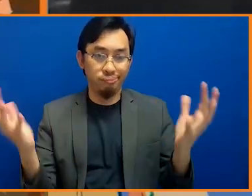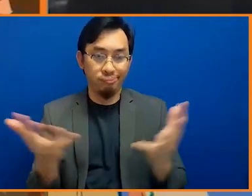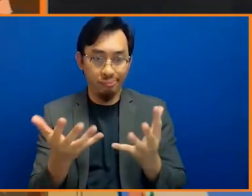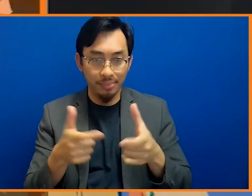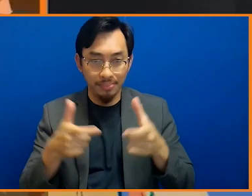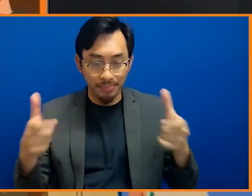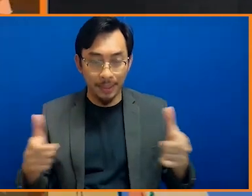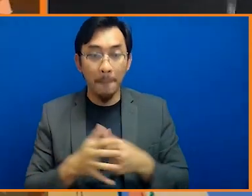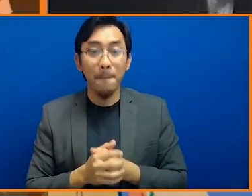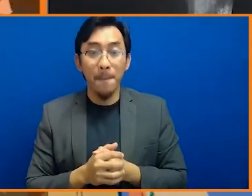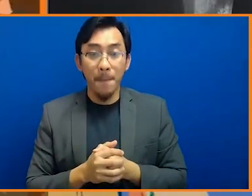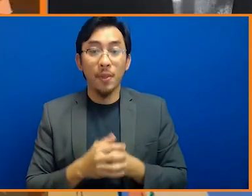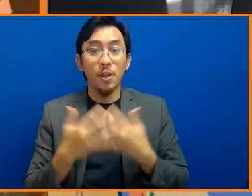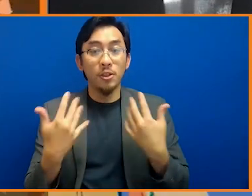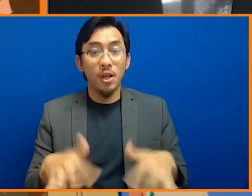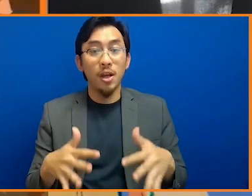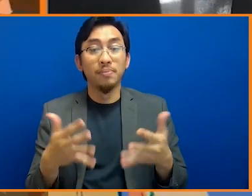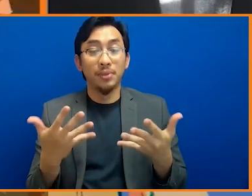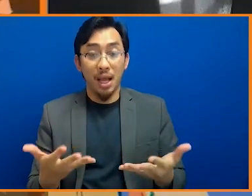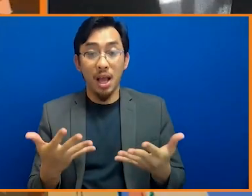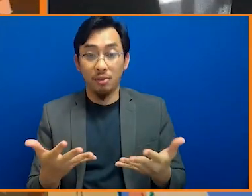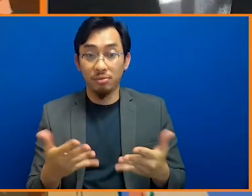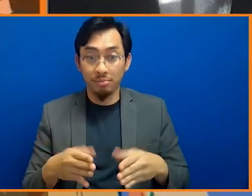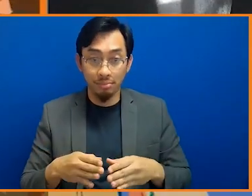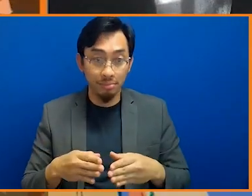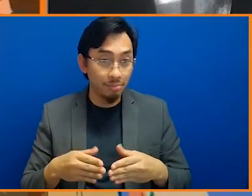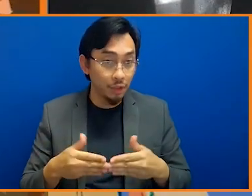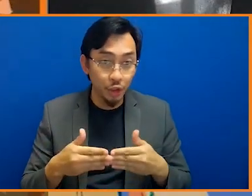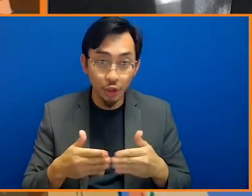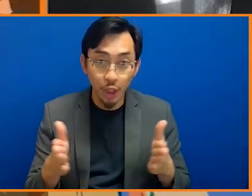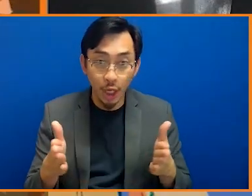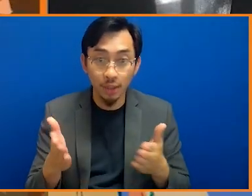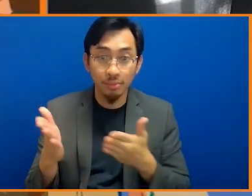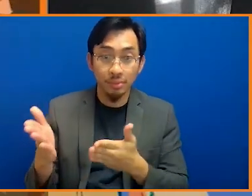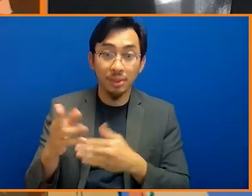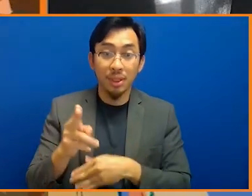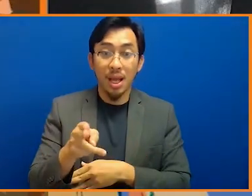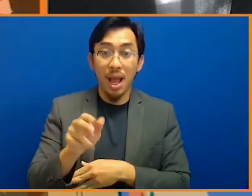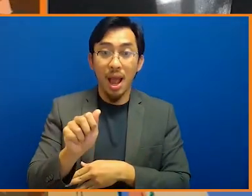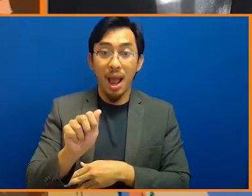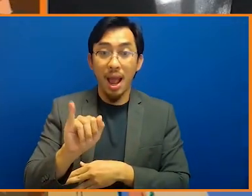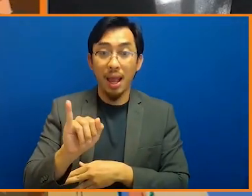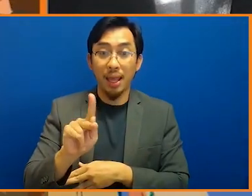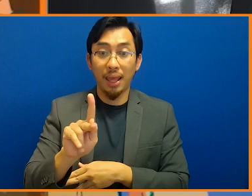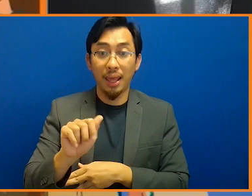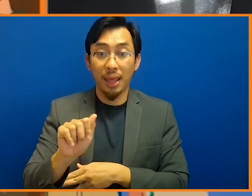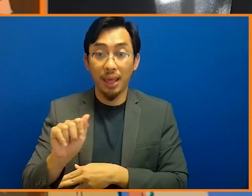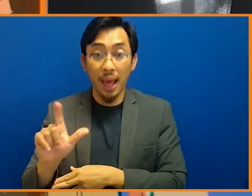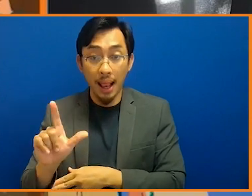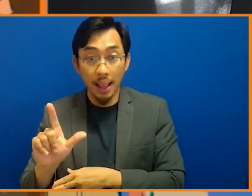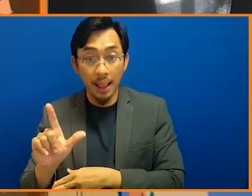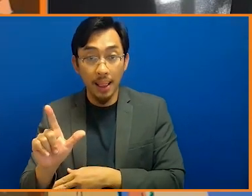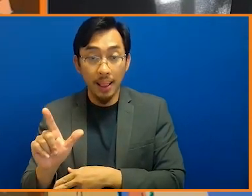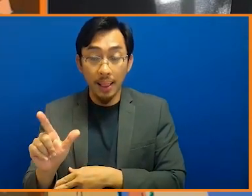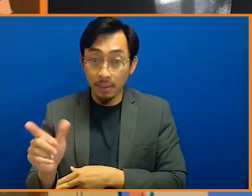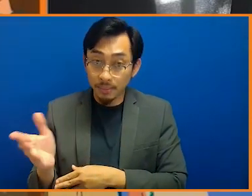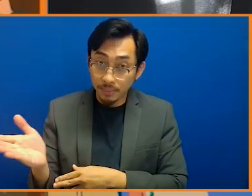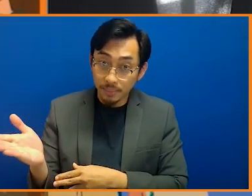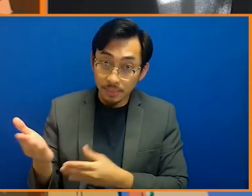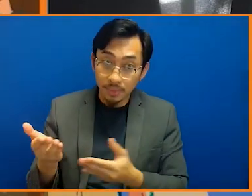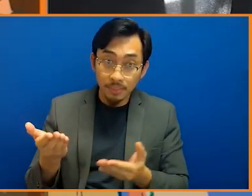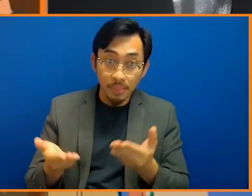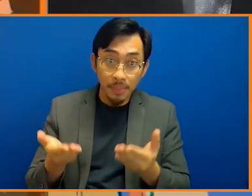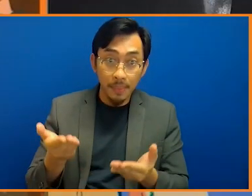room. So that's the way how we are going to do this. So I would like to let Dr.